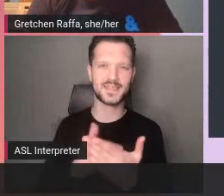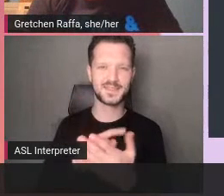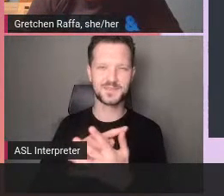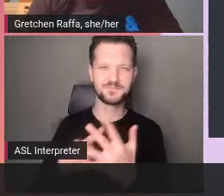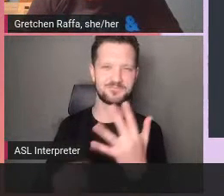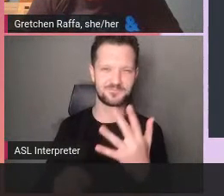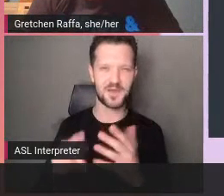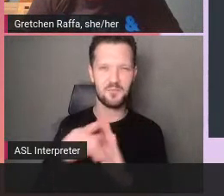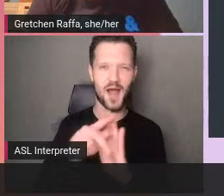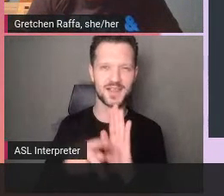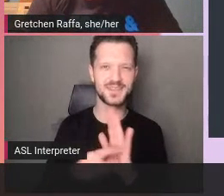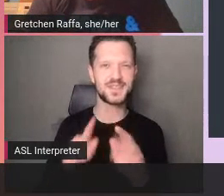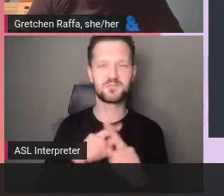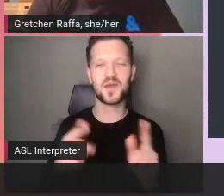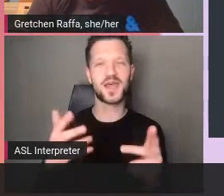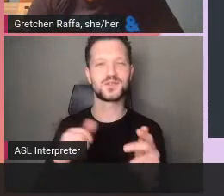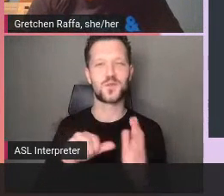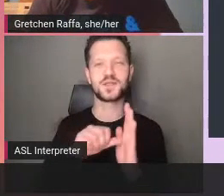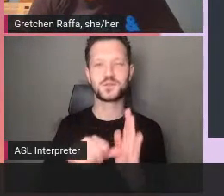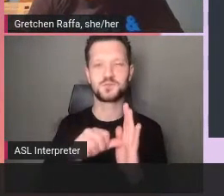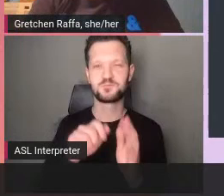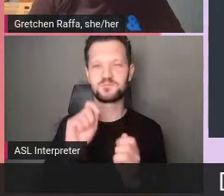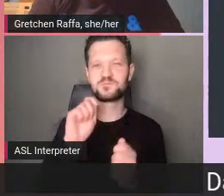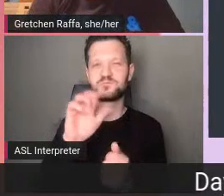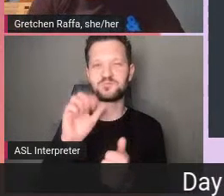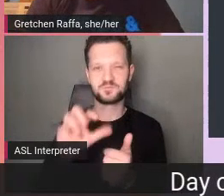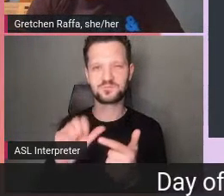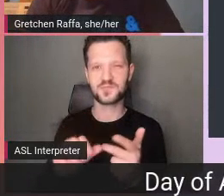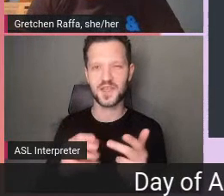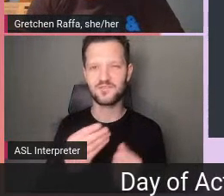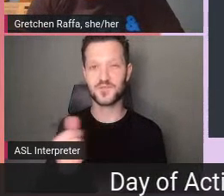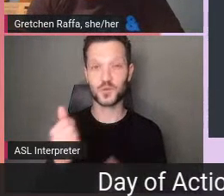priorities, but I just wanted to highlight a few tonight.